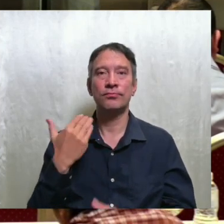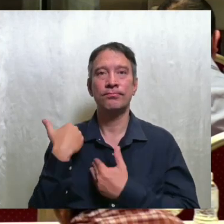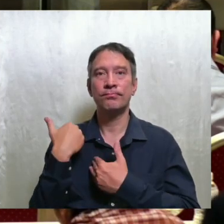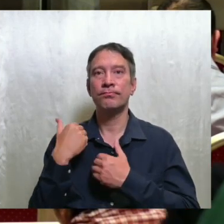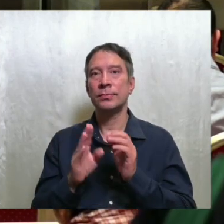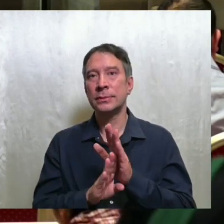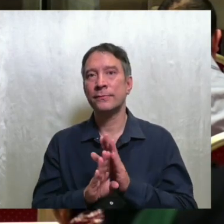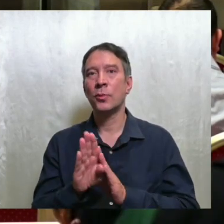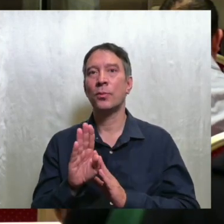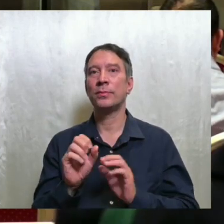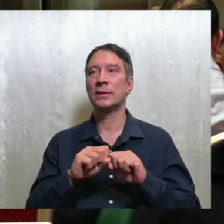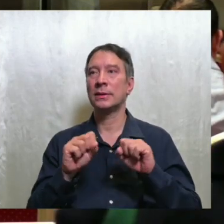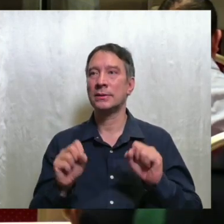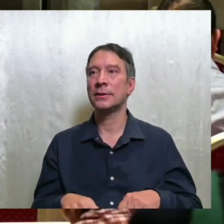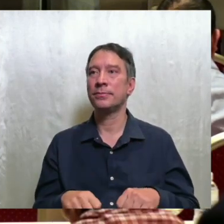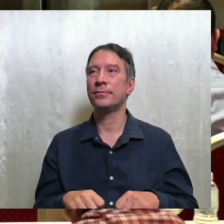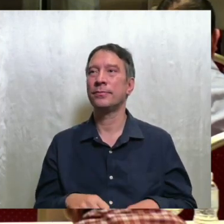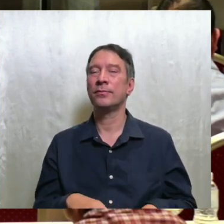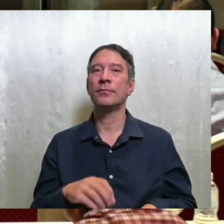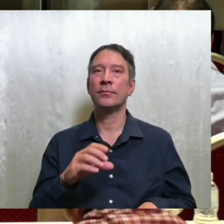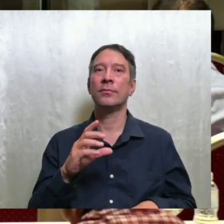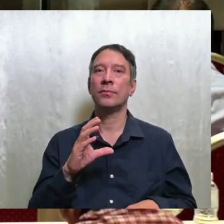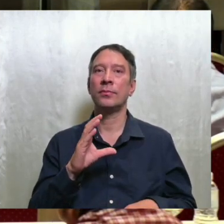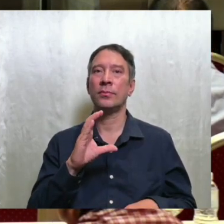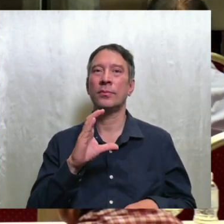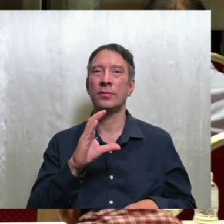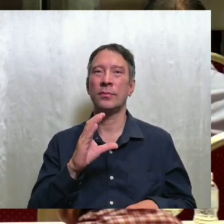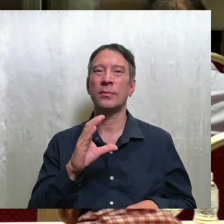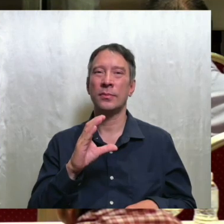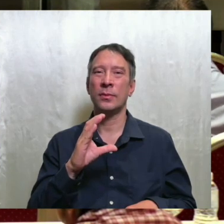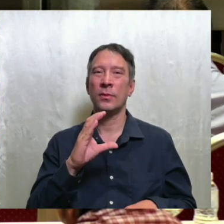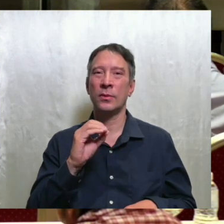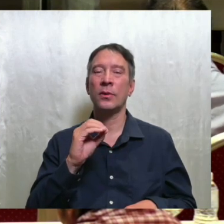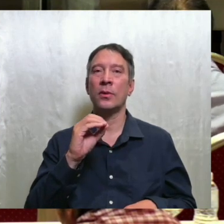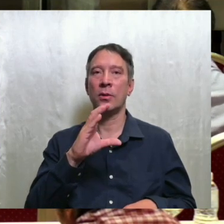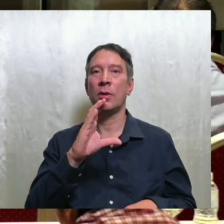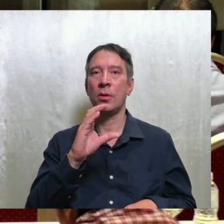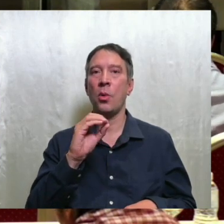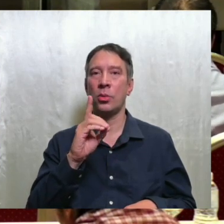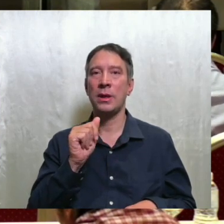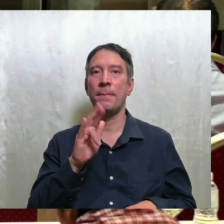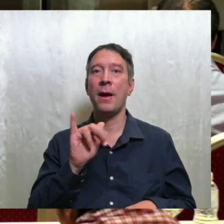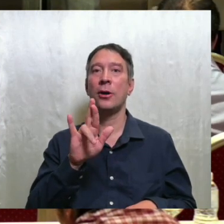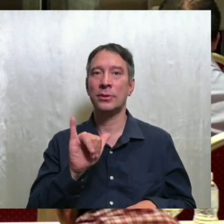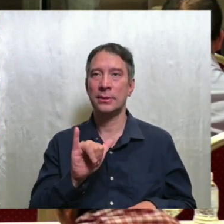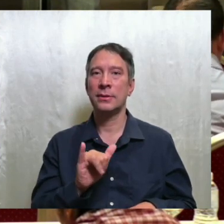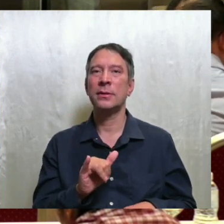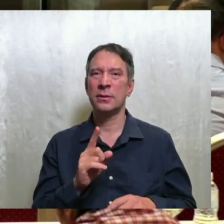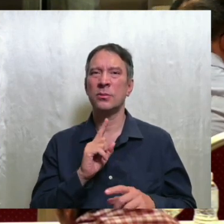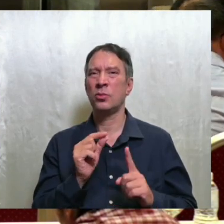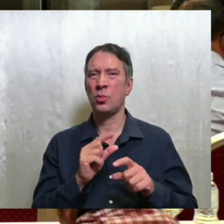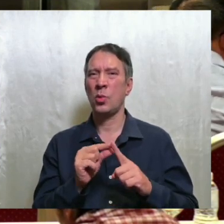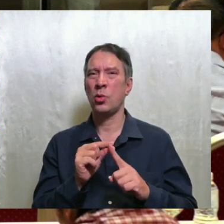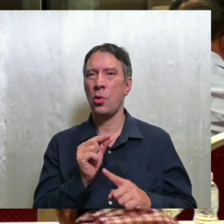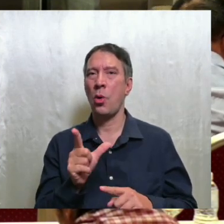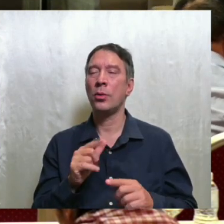He'll tell you. He'll tell you how to pronounce it. An automated programming coach that's now been integrated into 3 different learning